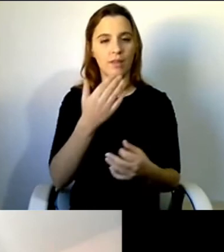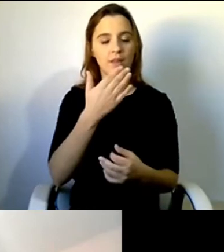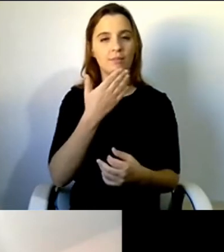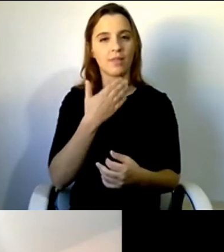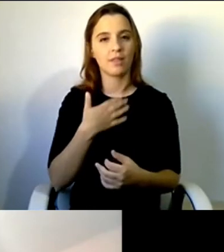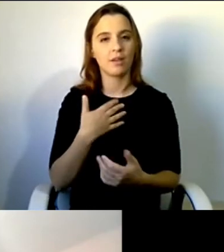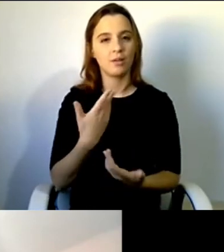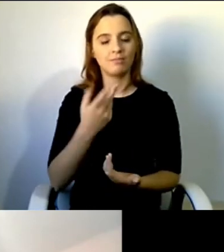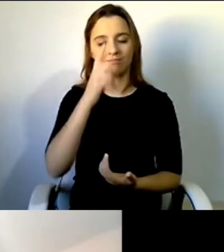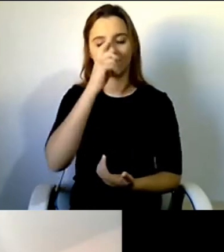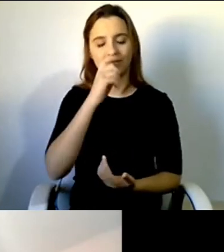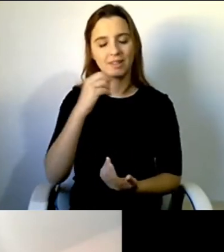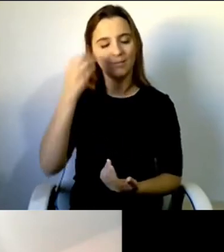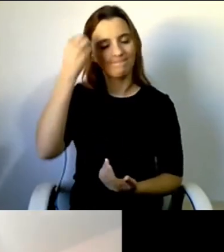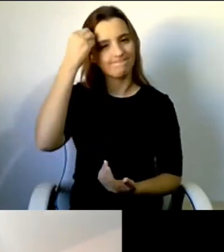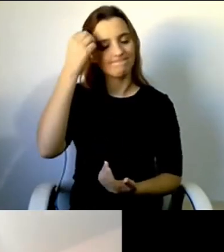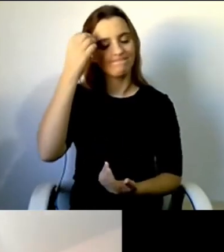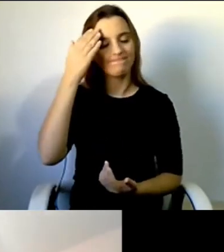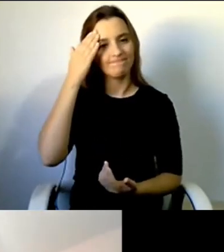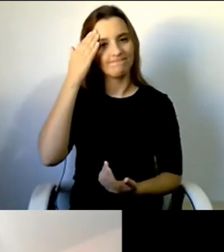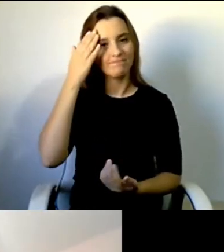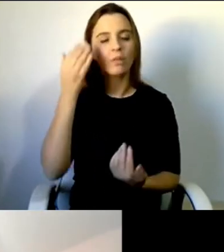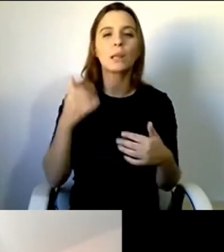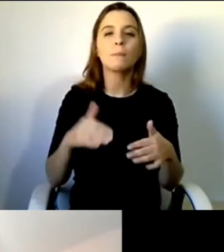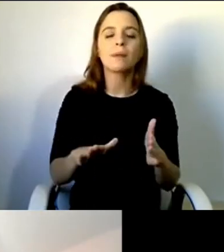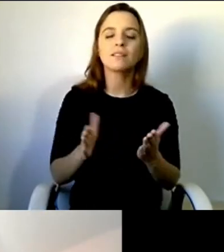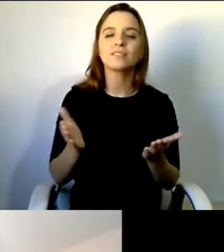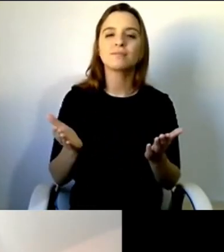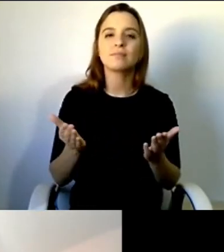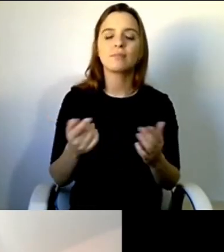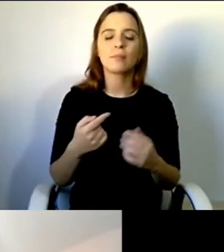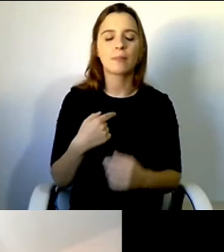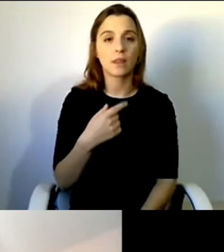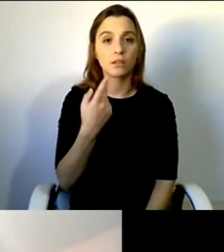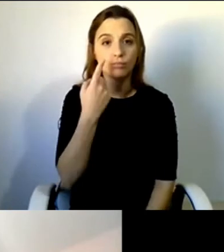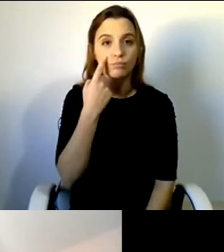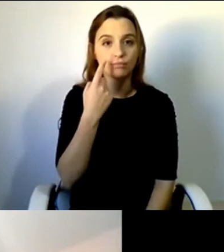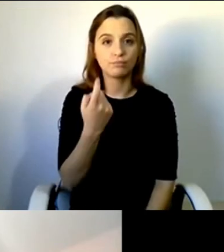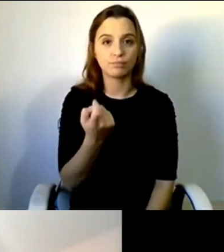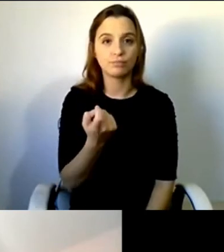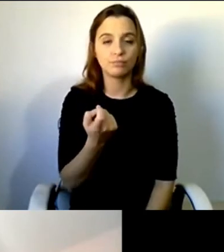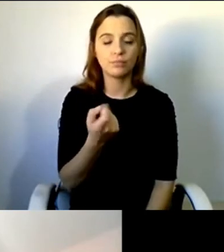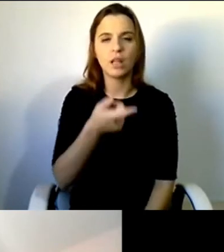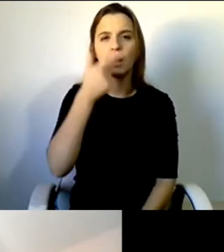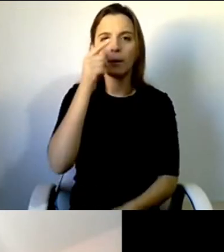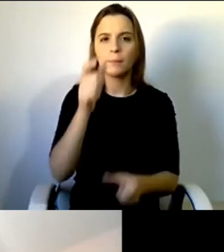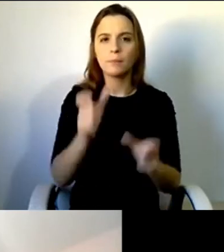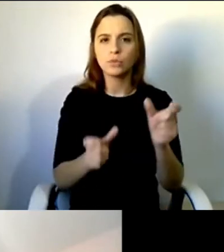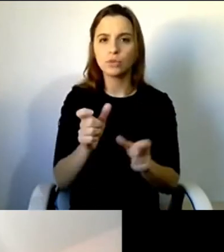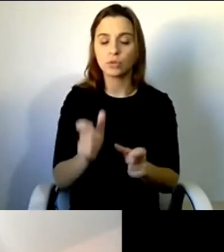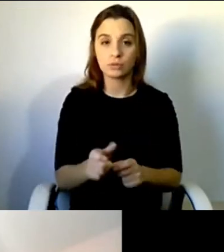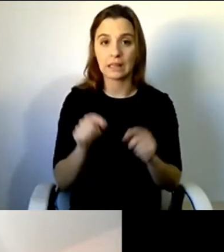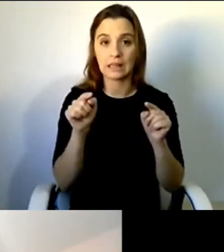However, I couldn't stop the guys from the government to leave the room of the conference before listening